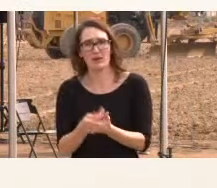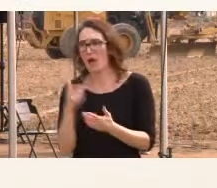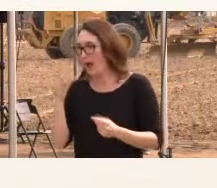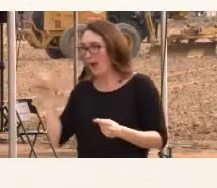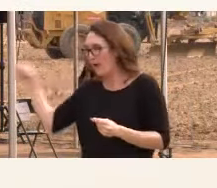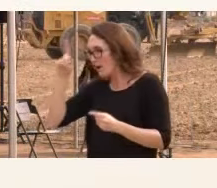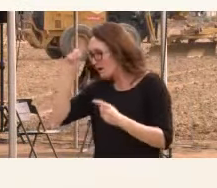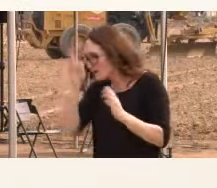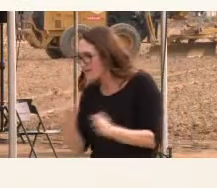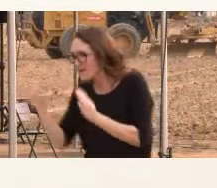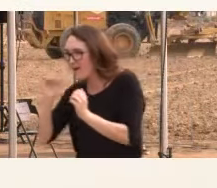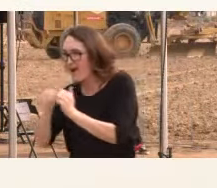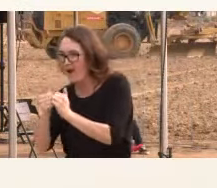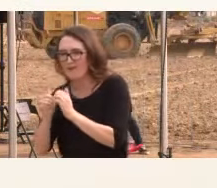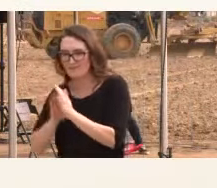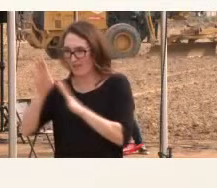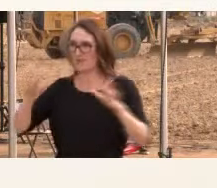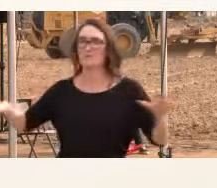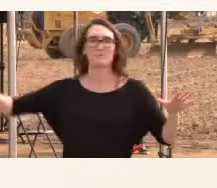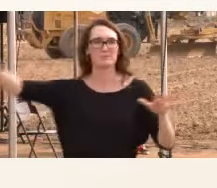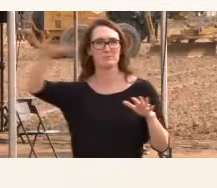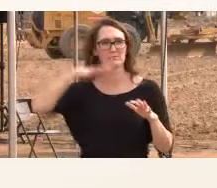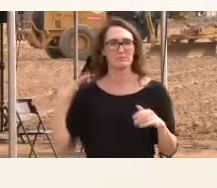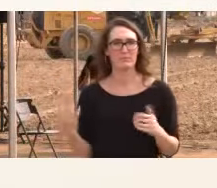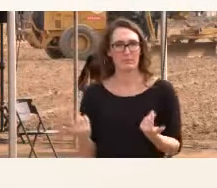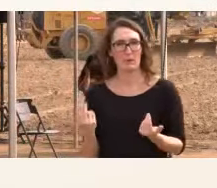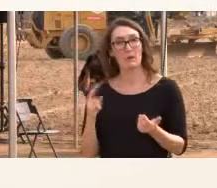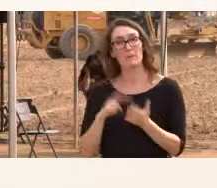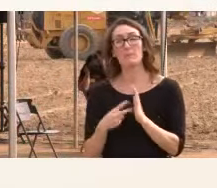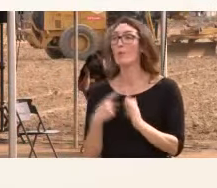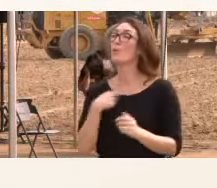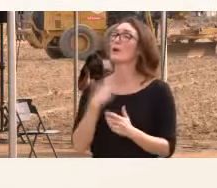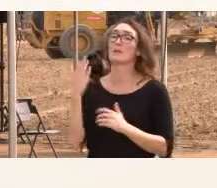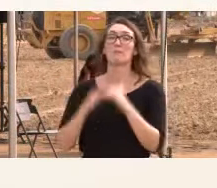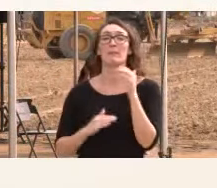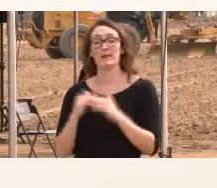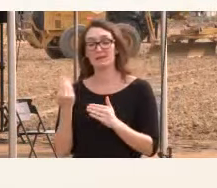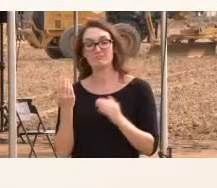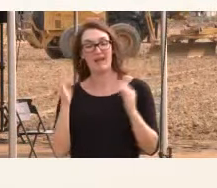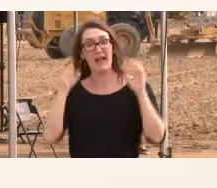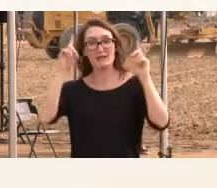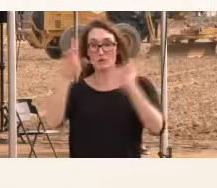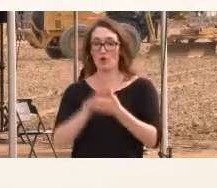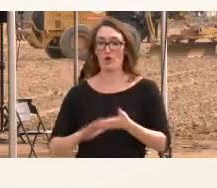plan this area so that we just wouldn't build an educational